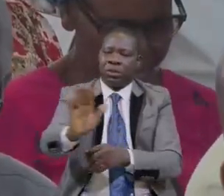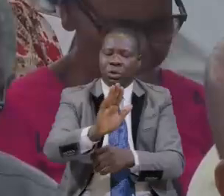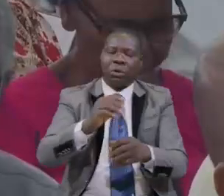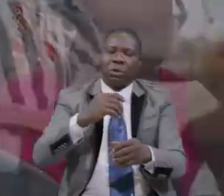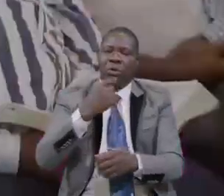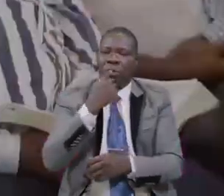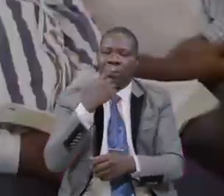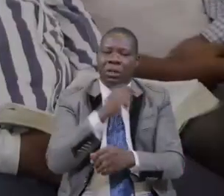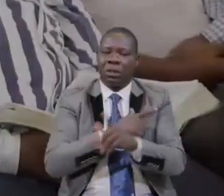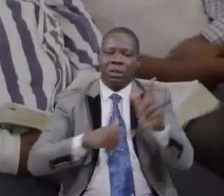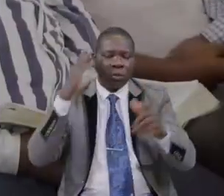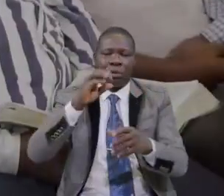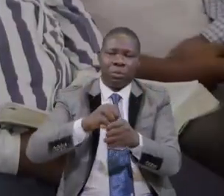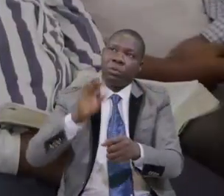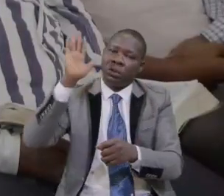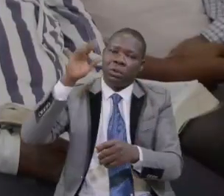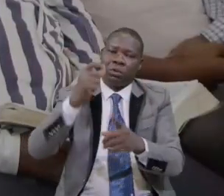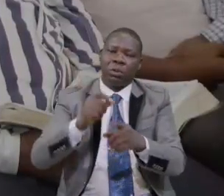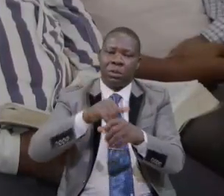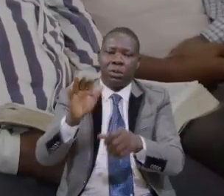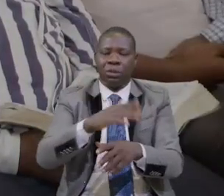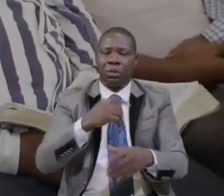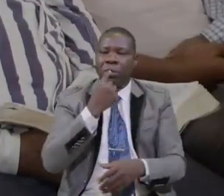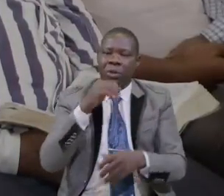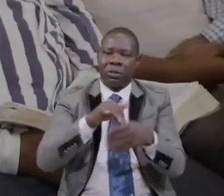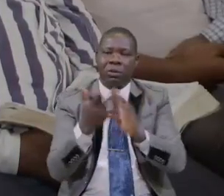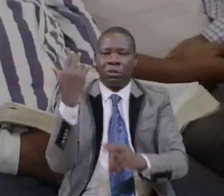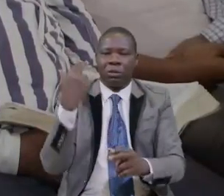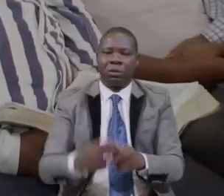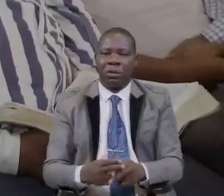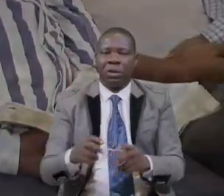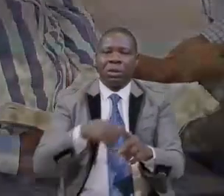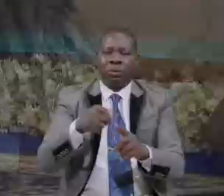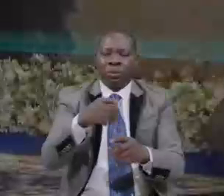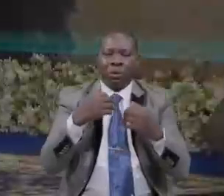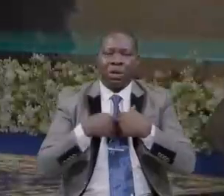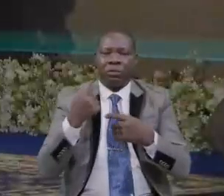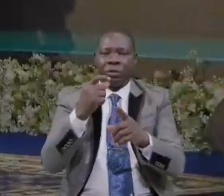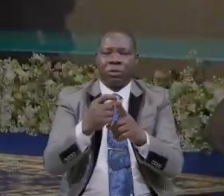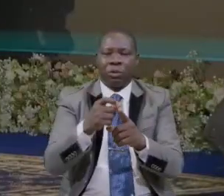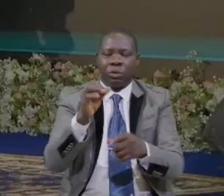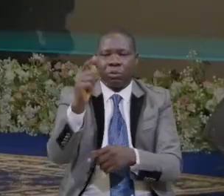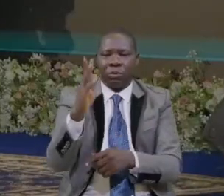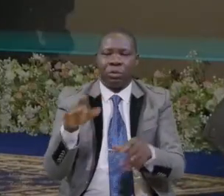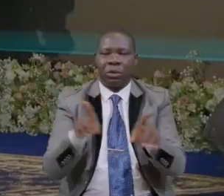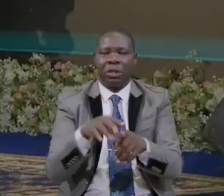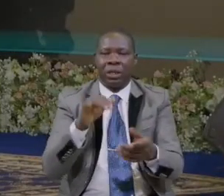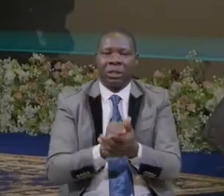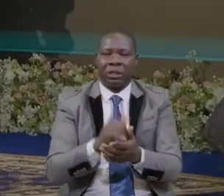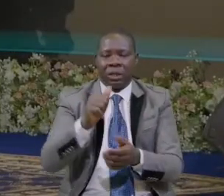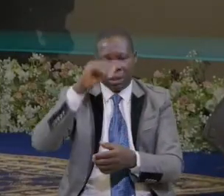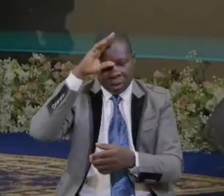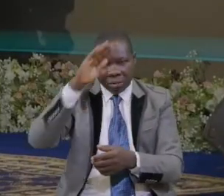in your mouth. Yeah. And when you have the word of God like that, a man was heard